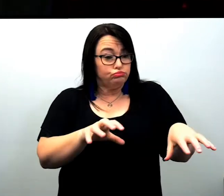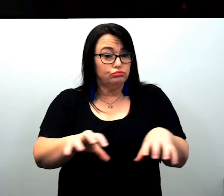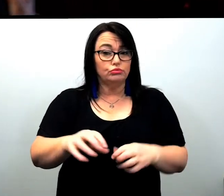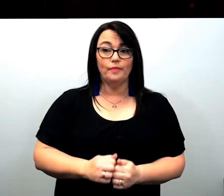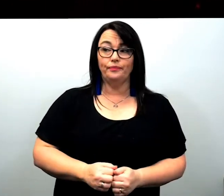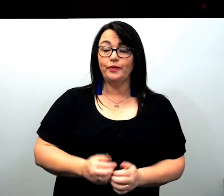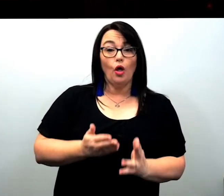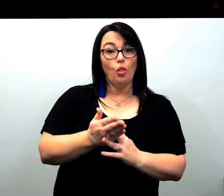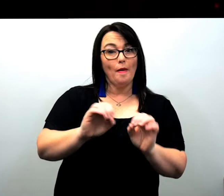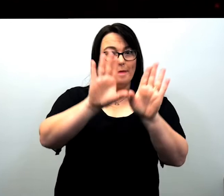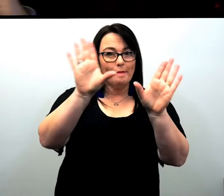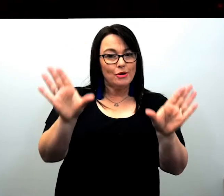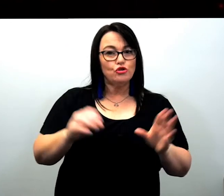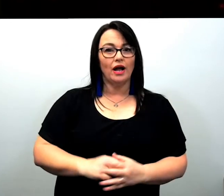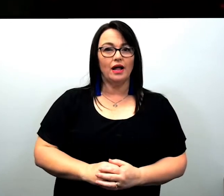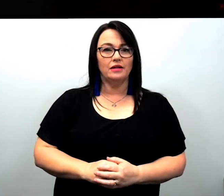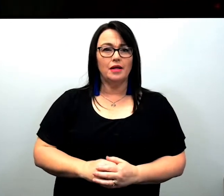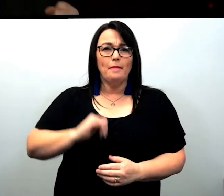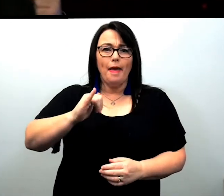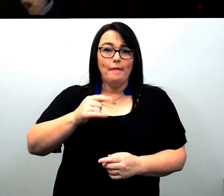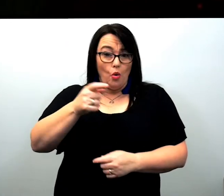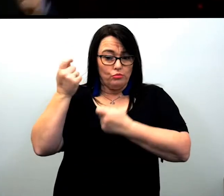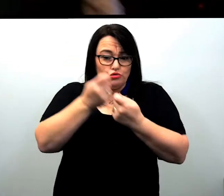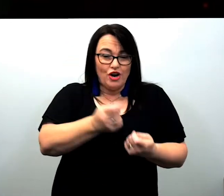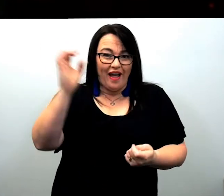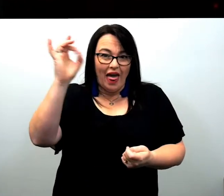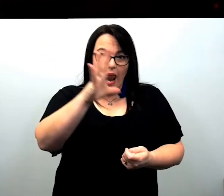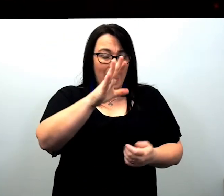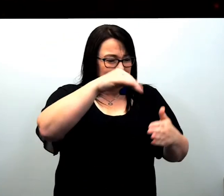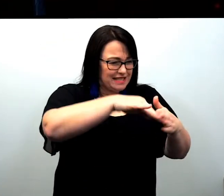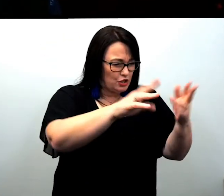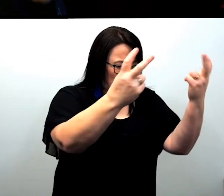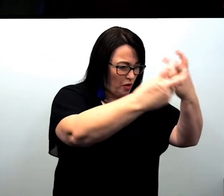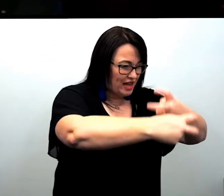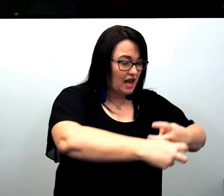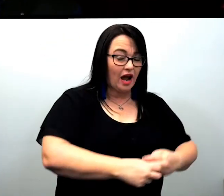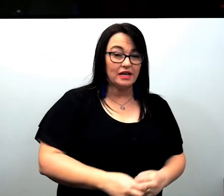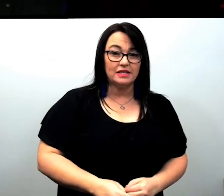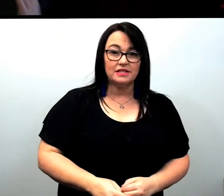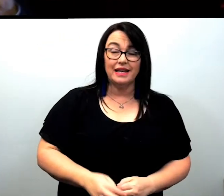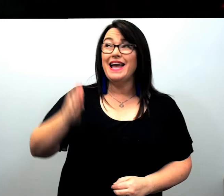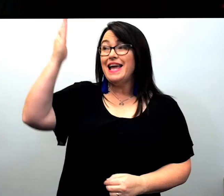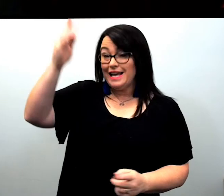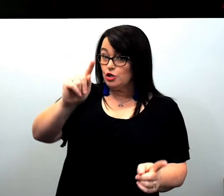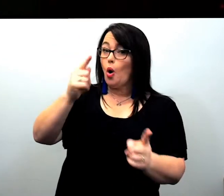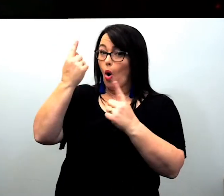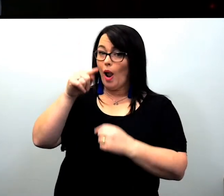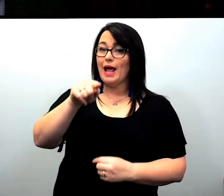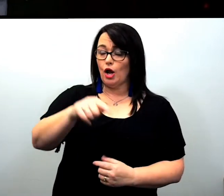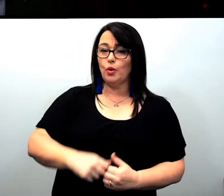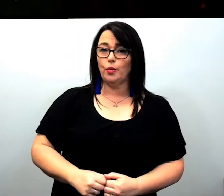miracles, whether it's being a light, where there's darkness. You're called out. You are the vehicle for